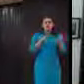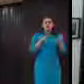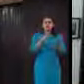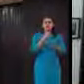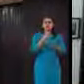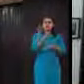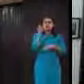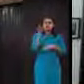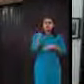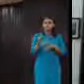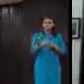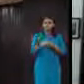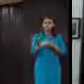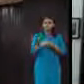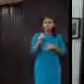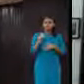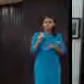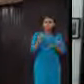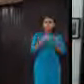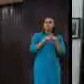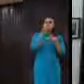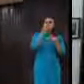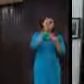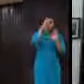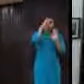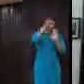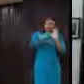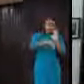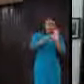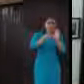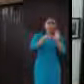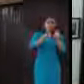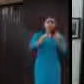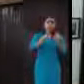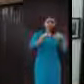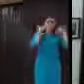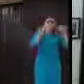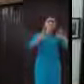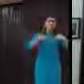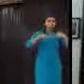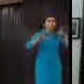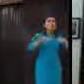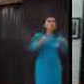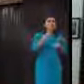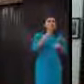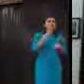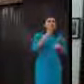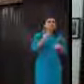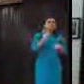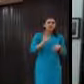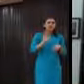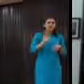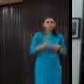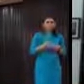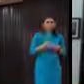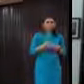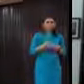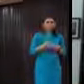mentioned this, and there is a very detailed judgment of the Supreme Court which is almost forgotten today. It is Bachanlal Kalgotra's